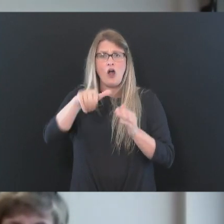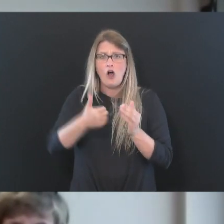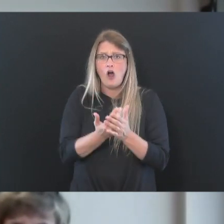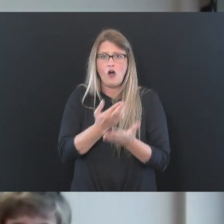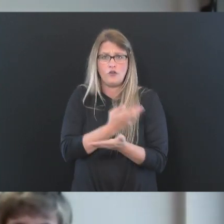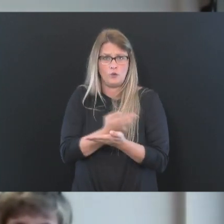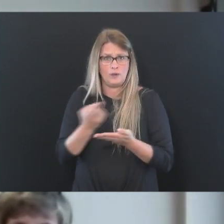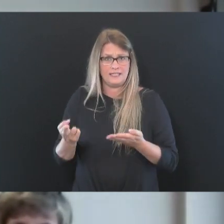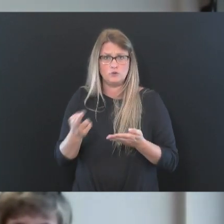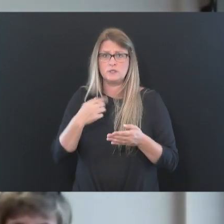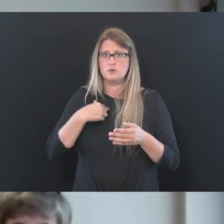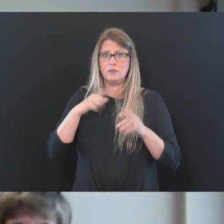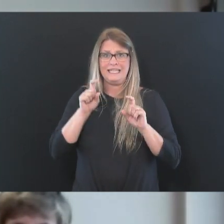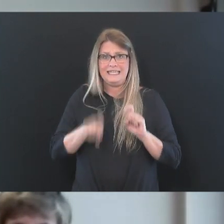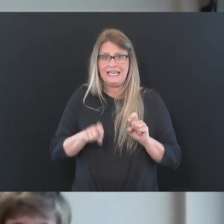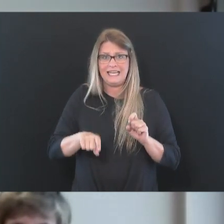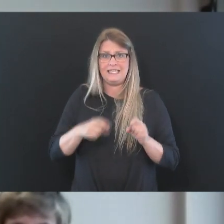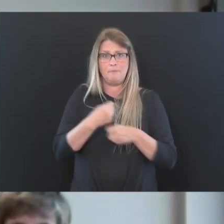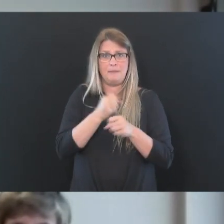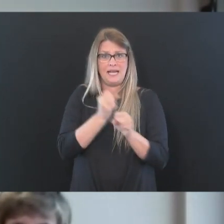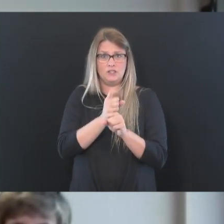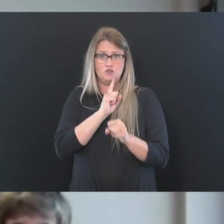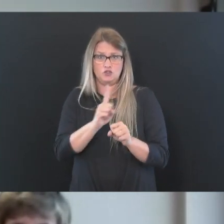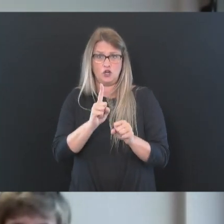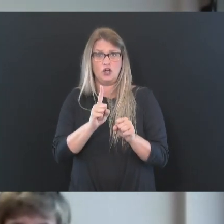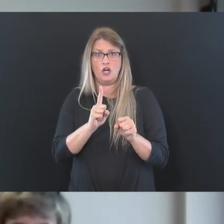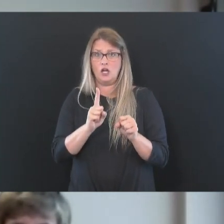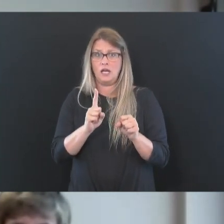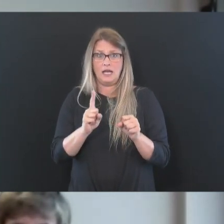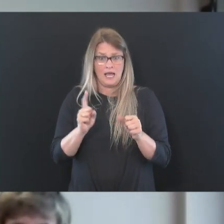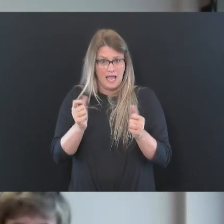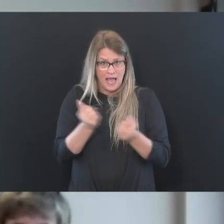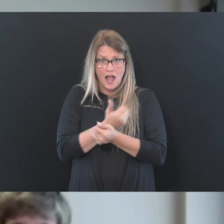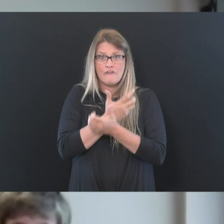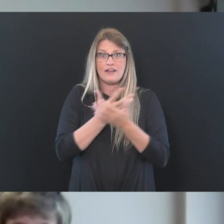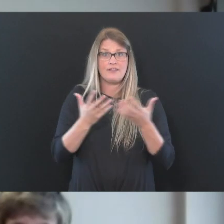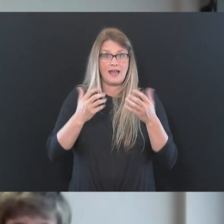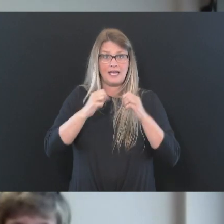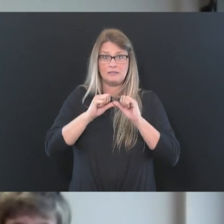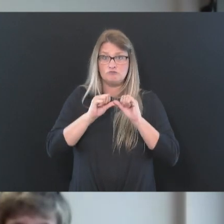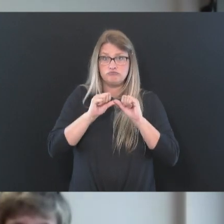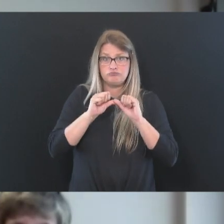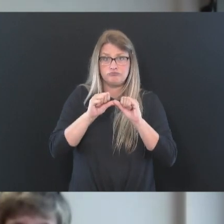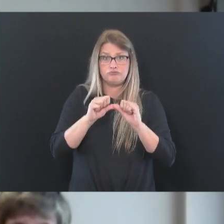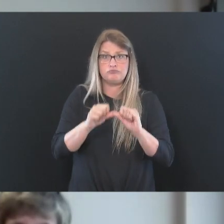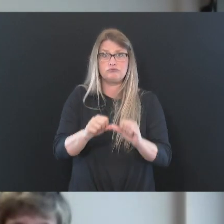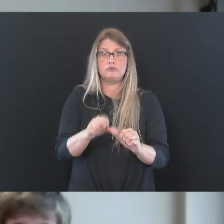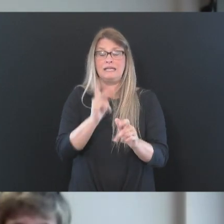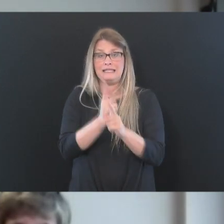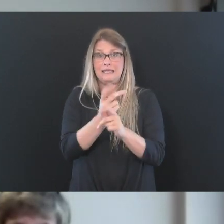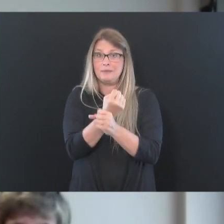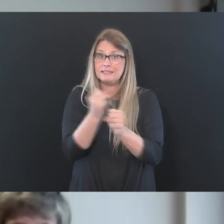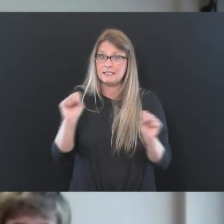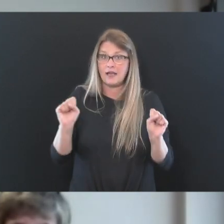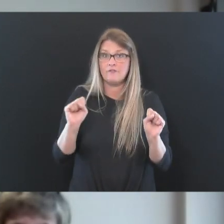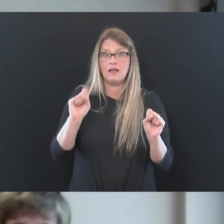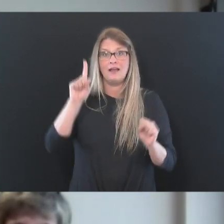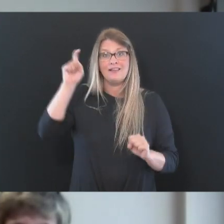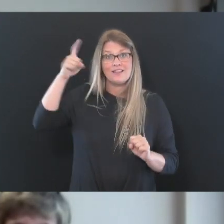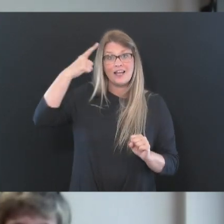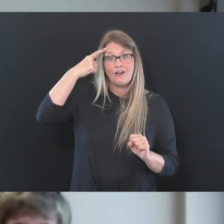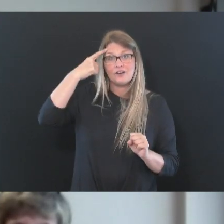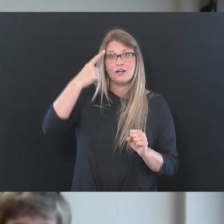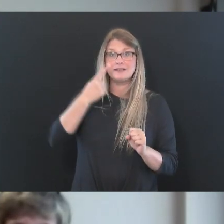the table that we need to make sure we get through this as unscathed as possible. The governor set us up